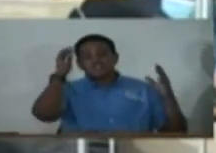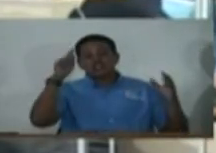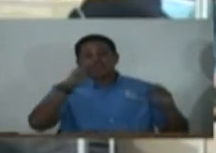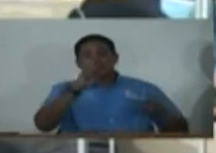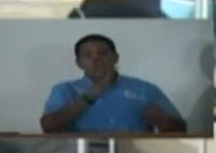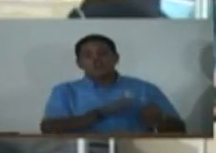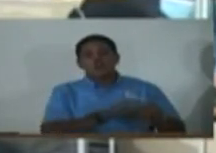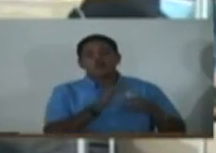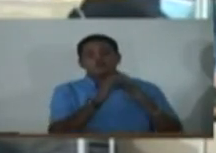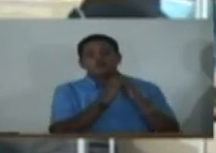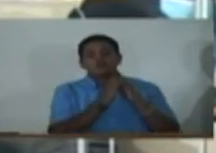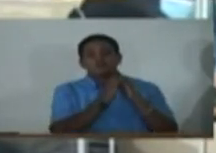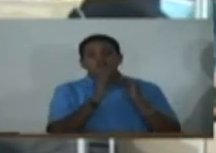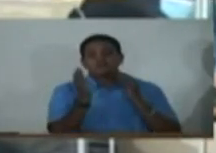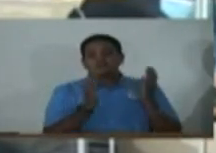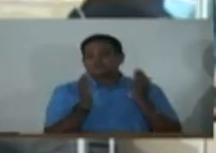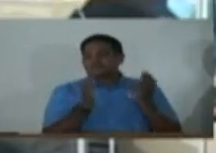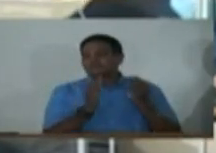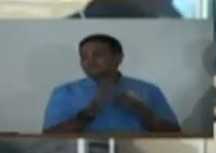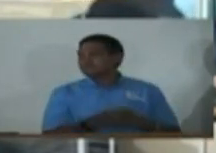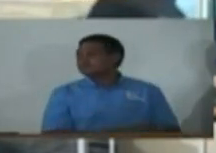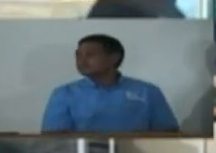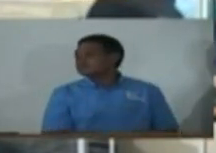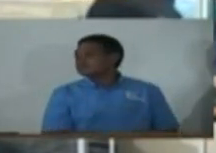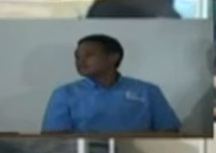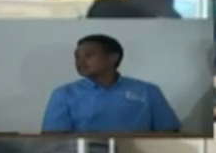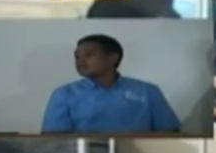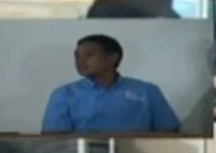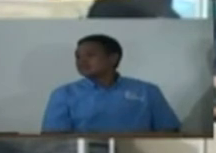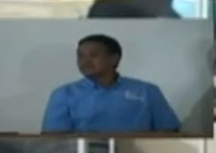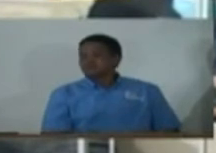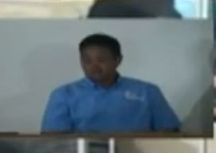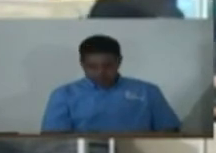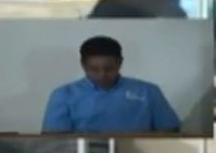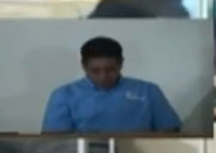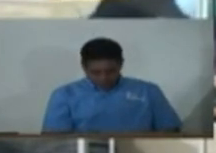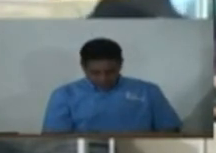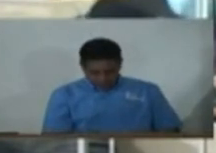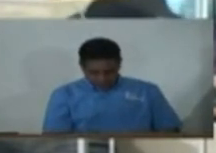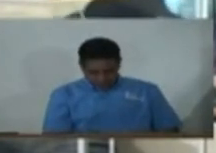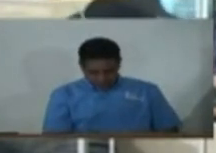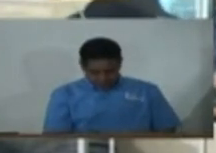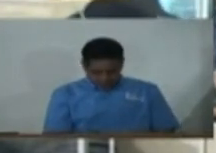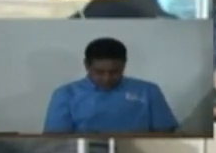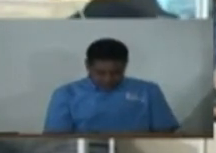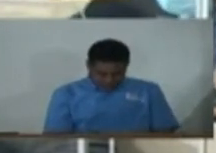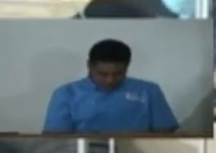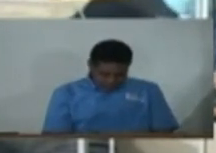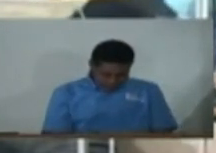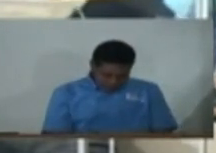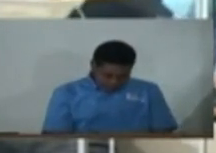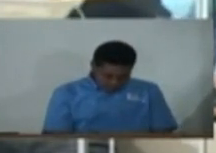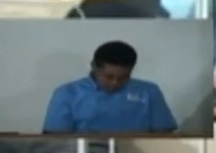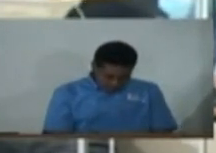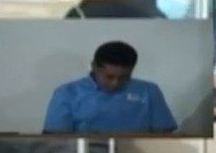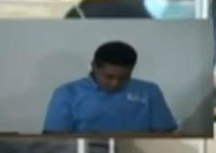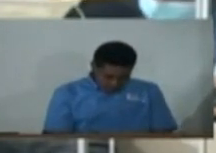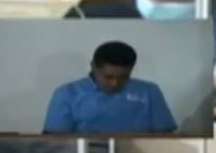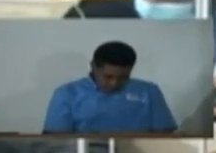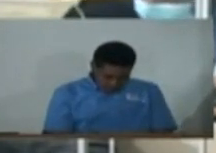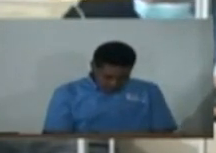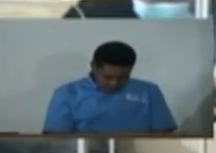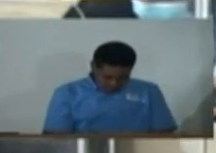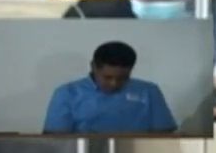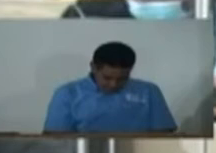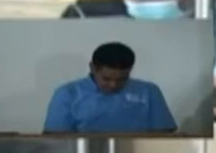worship service. You may term it a memorial service, a celebration of life, or whatever